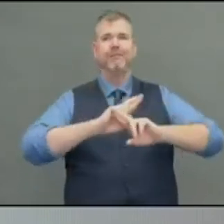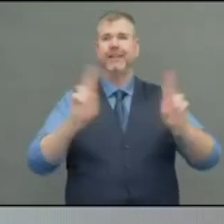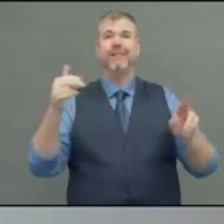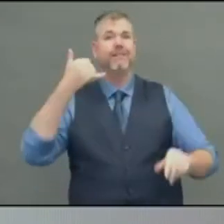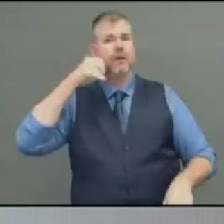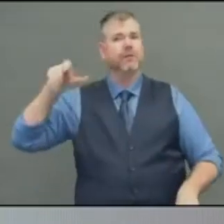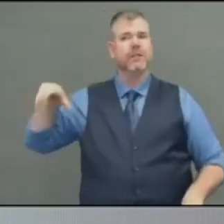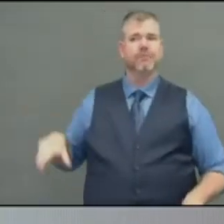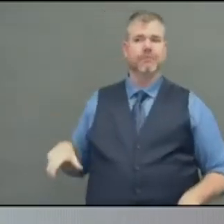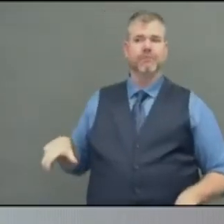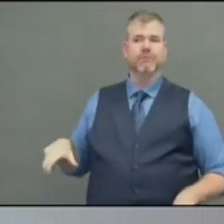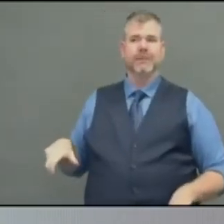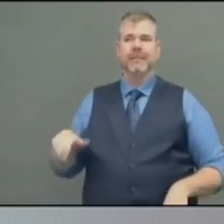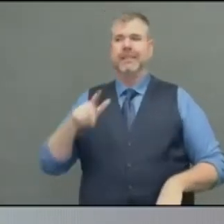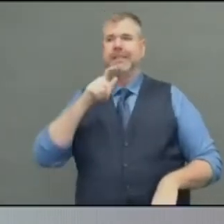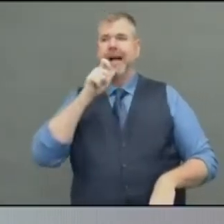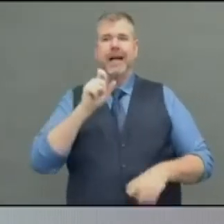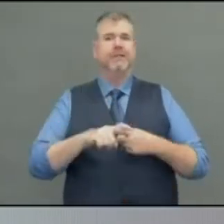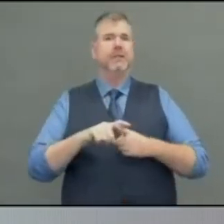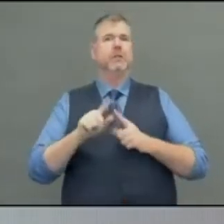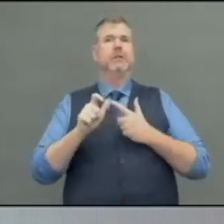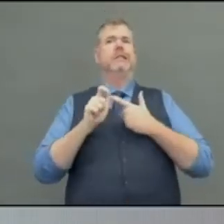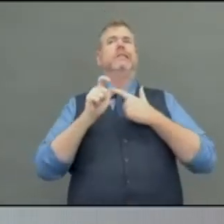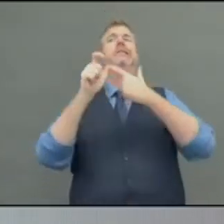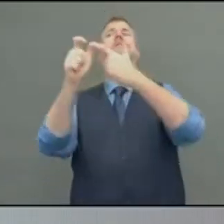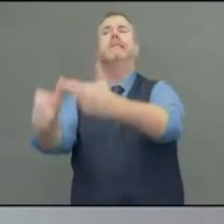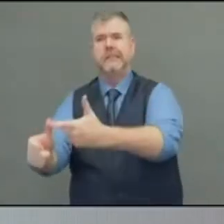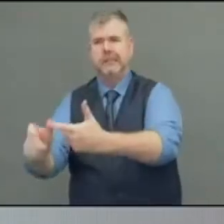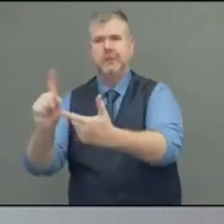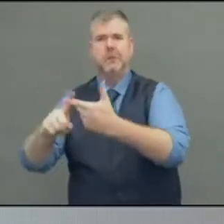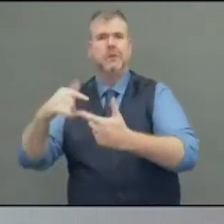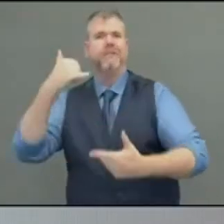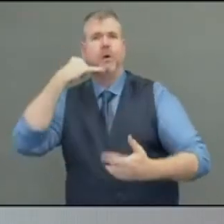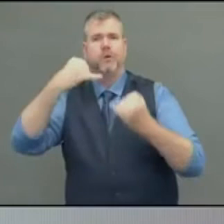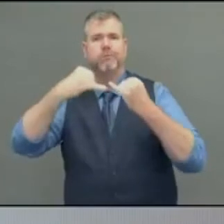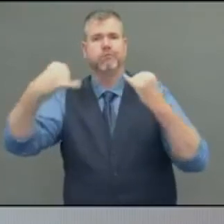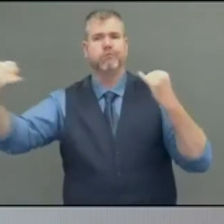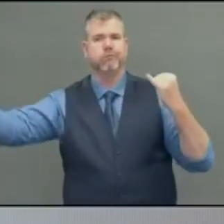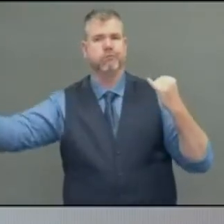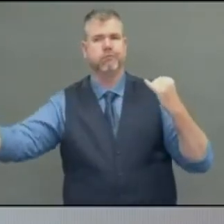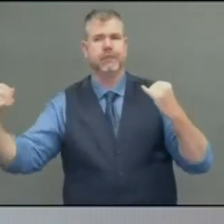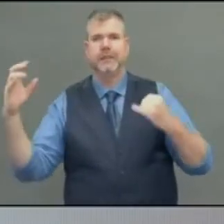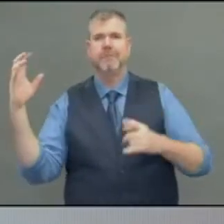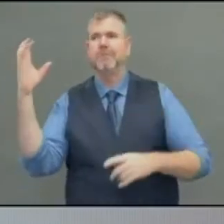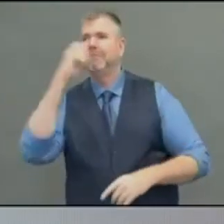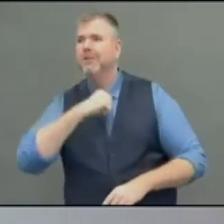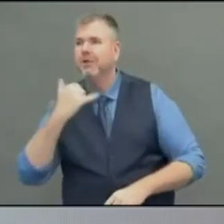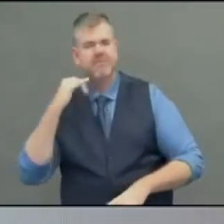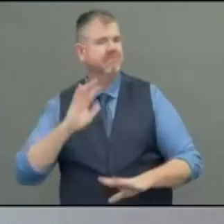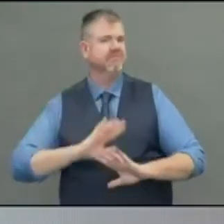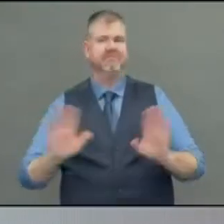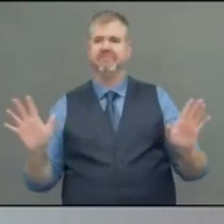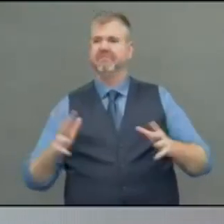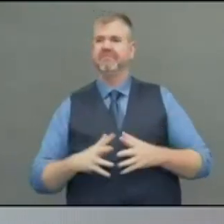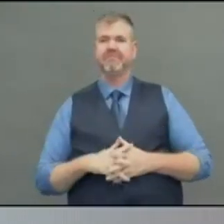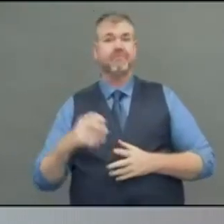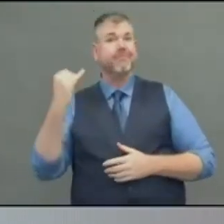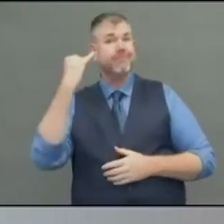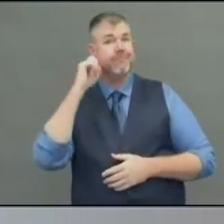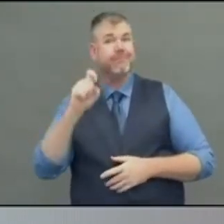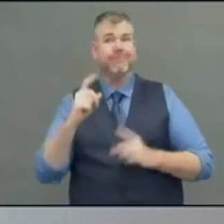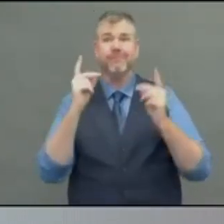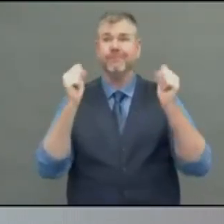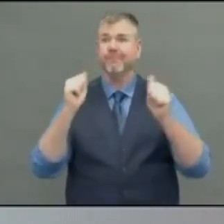rush to a telephone with a cord, so that you're not missing your phone calls. If you need to make a telephone call